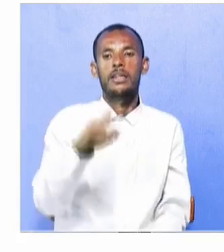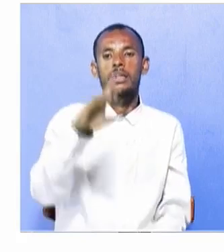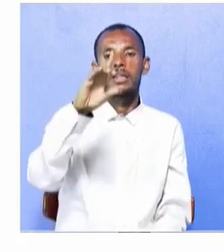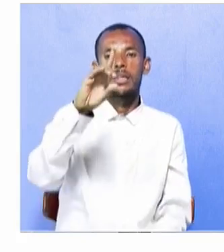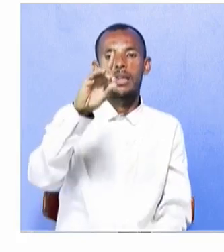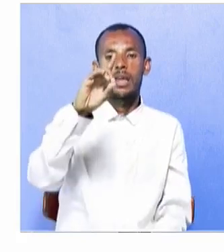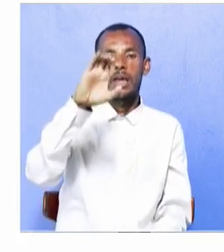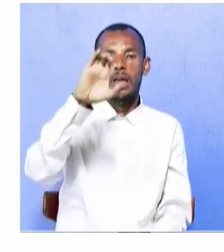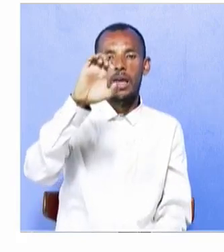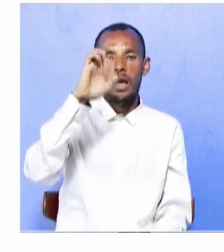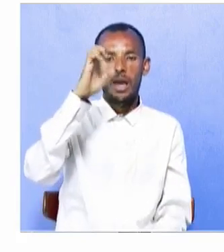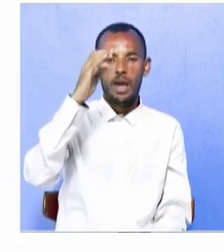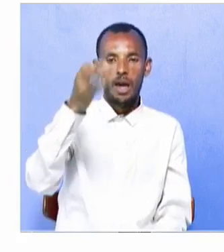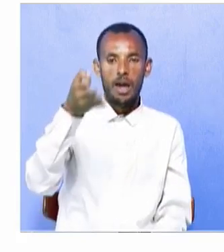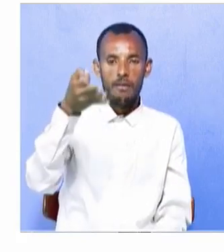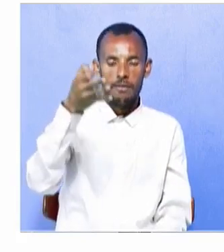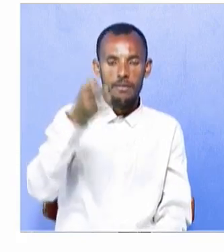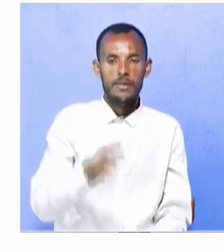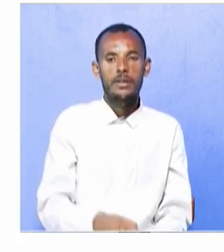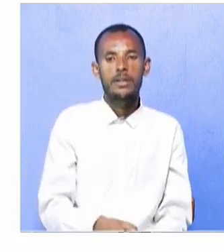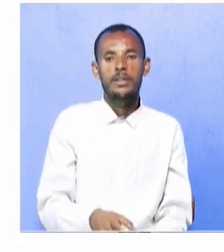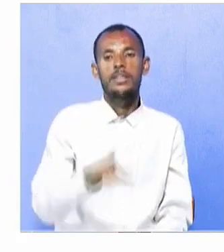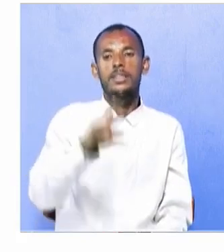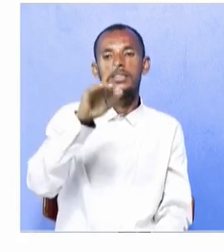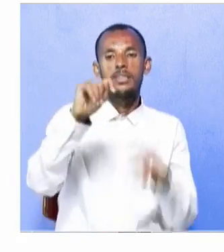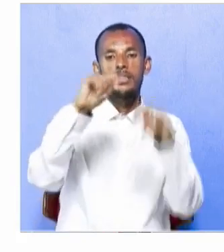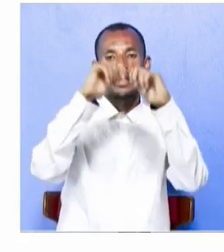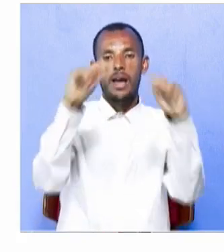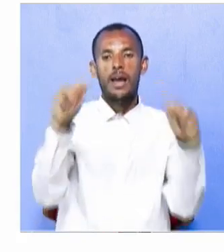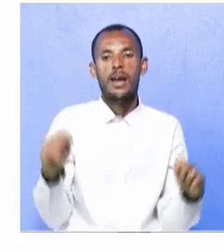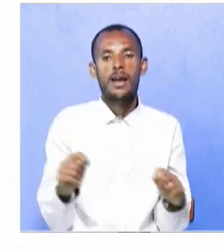DEF, okay, DEF,